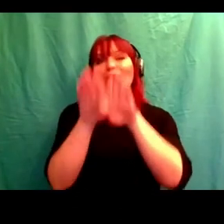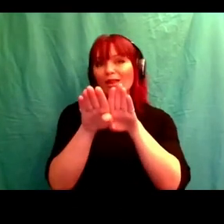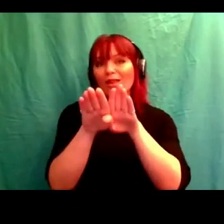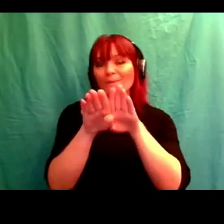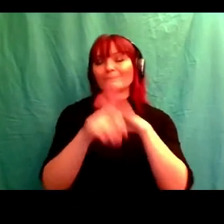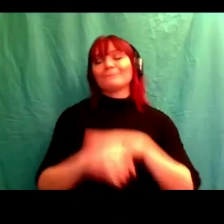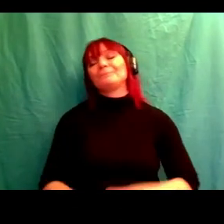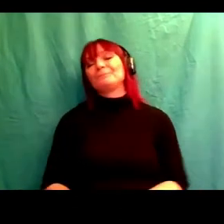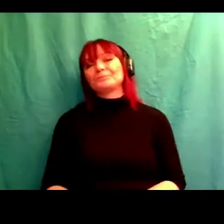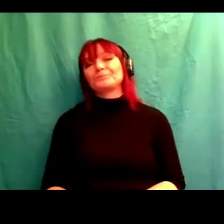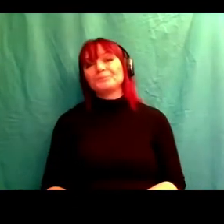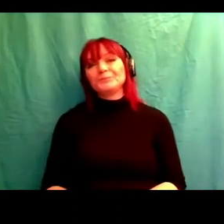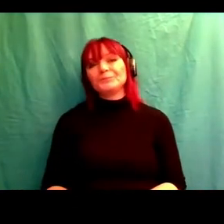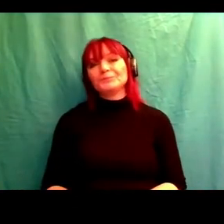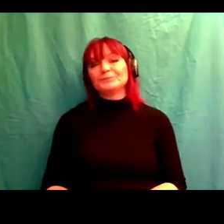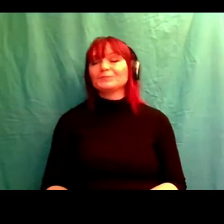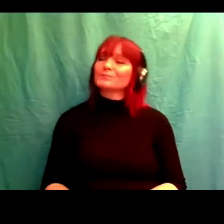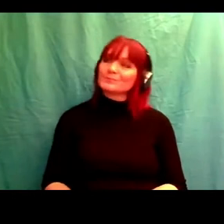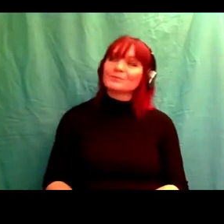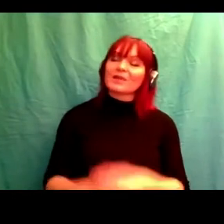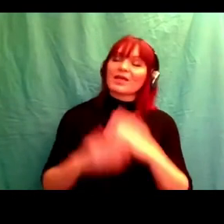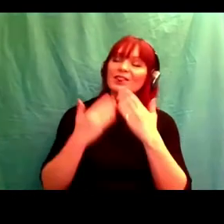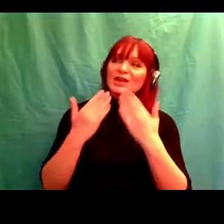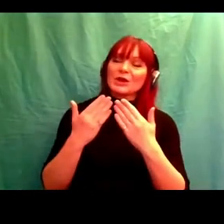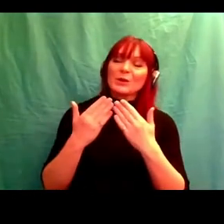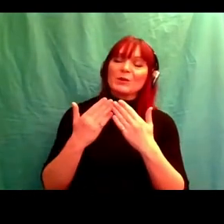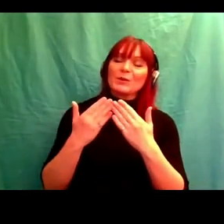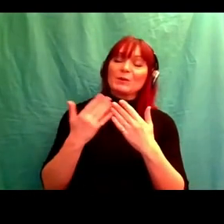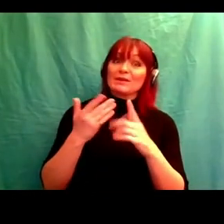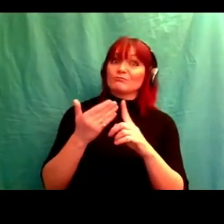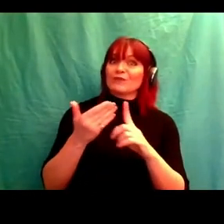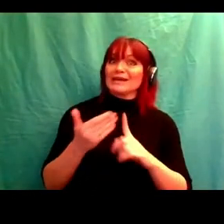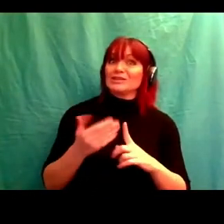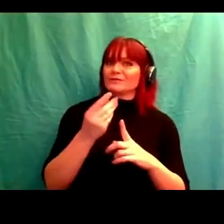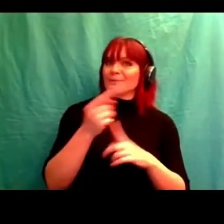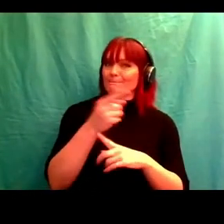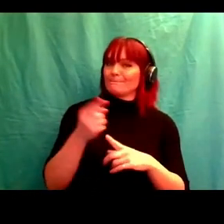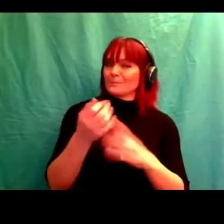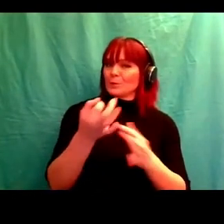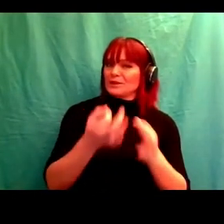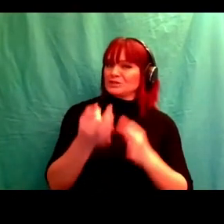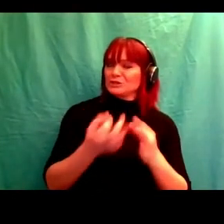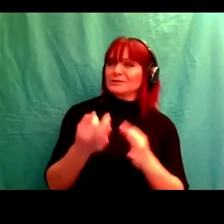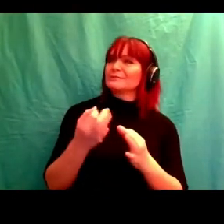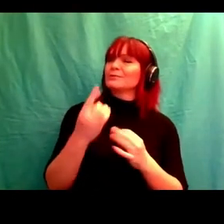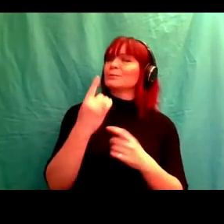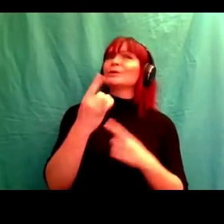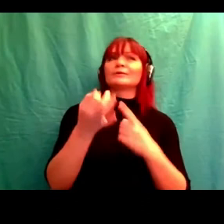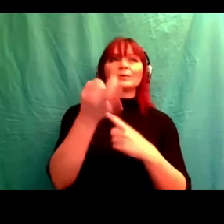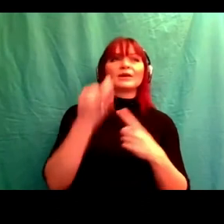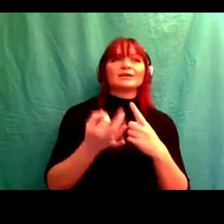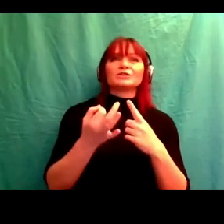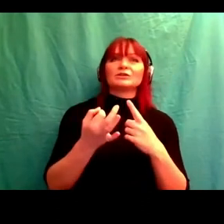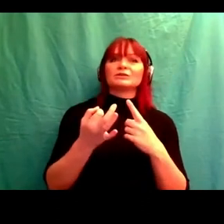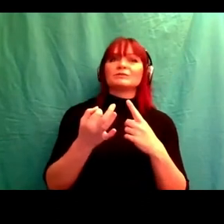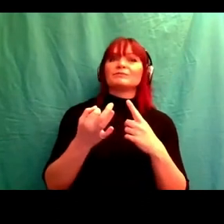increase. Thanks, Sally. And we've had some recognition of that in the questions as well. So a question about what would a